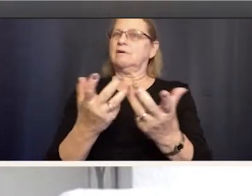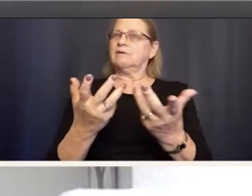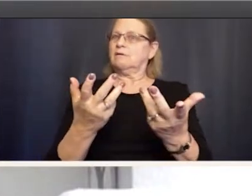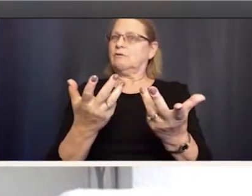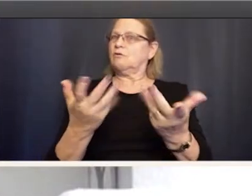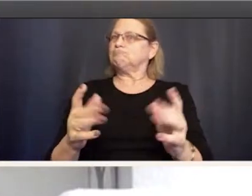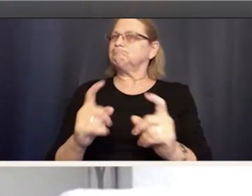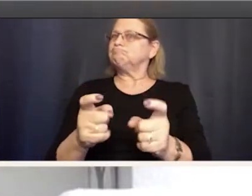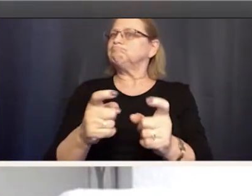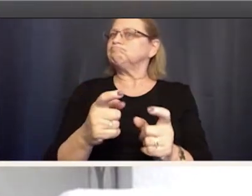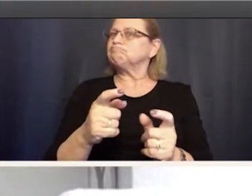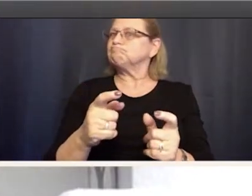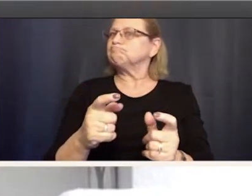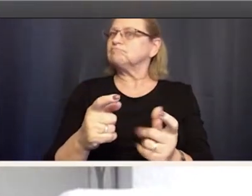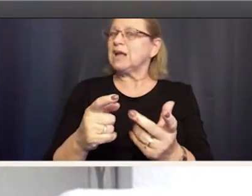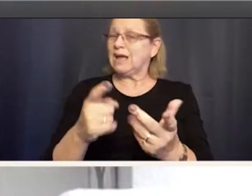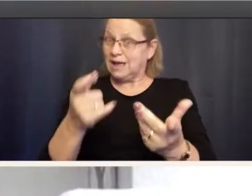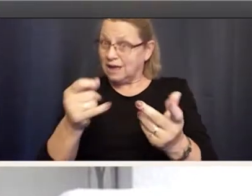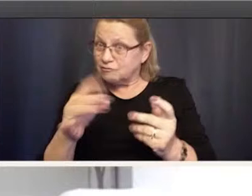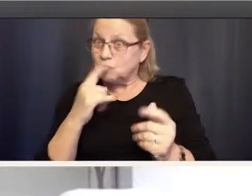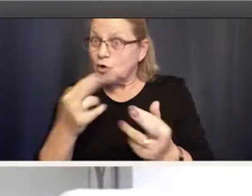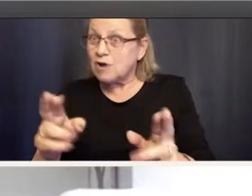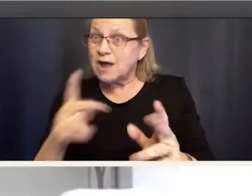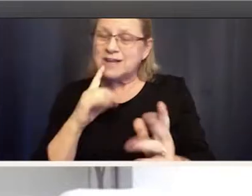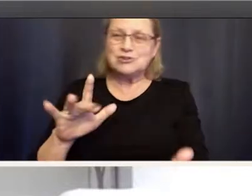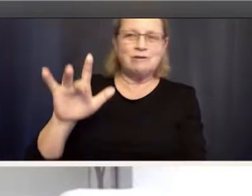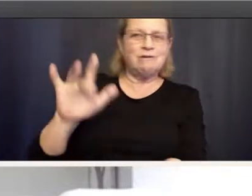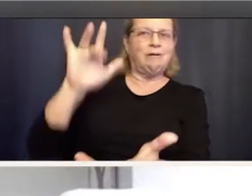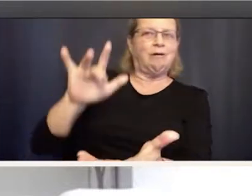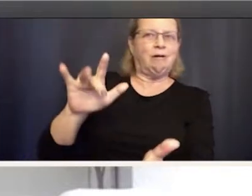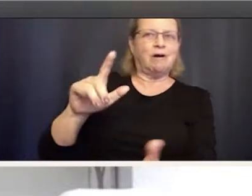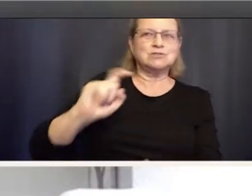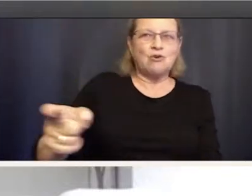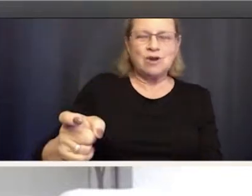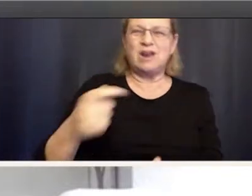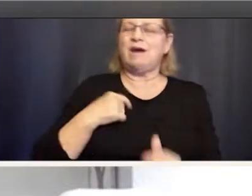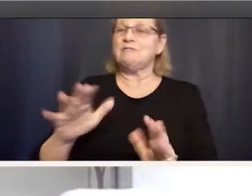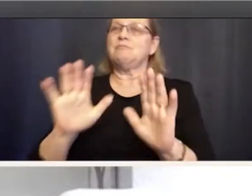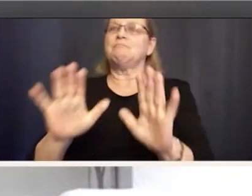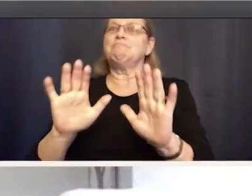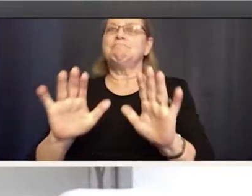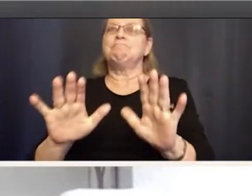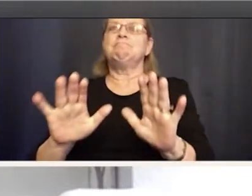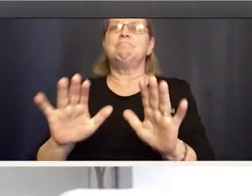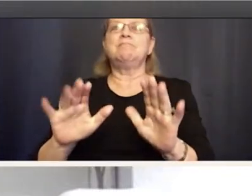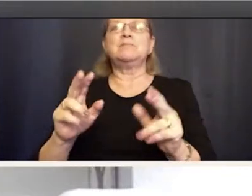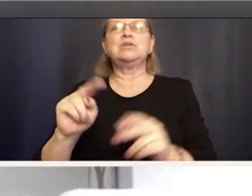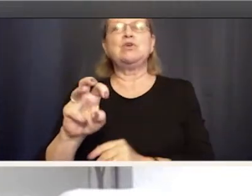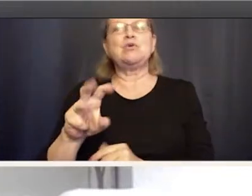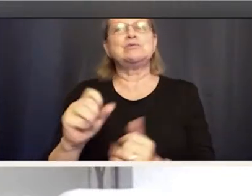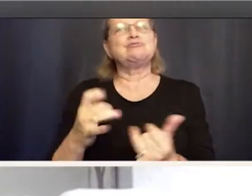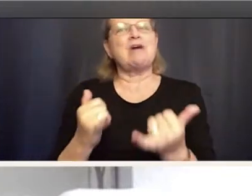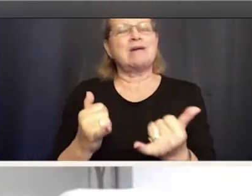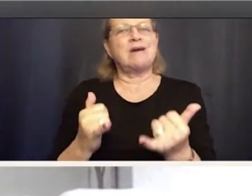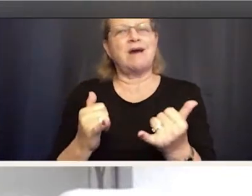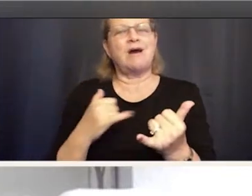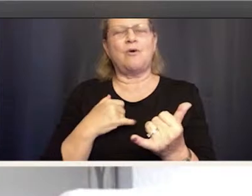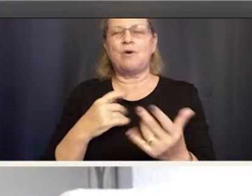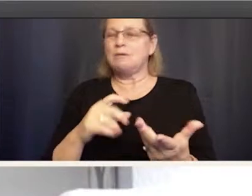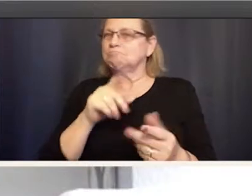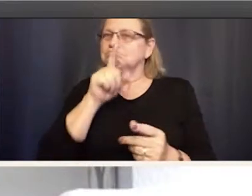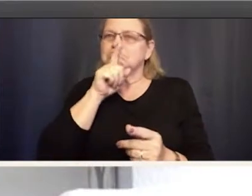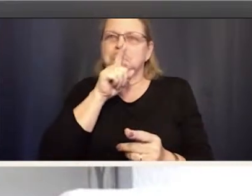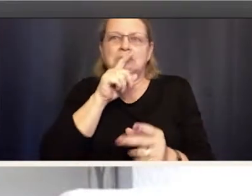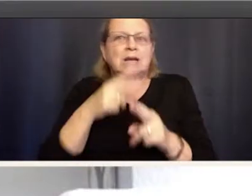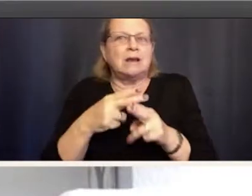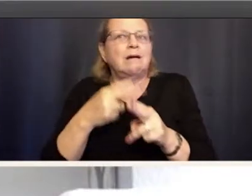for those who are just about to push that donate link, we have some amazing news for you right now. An